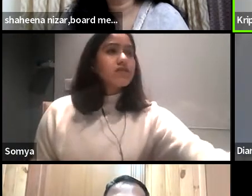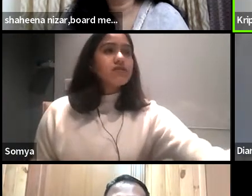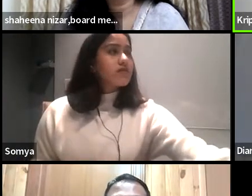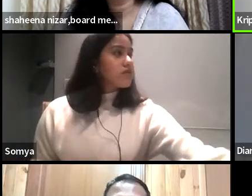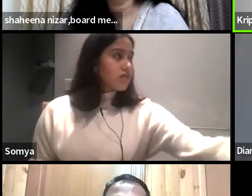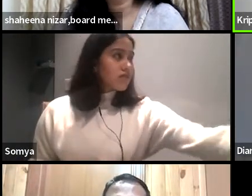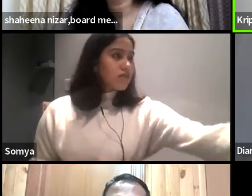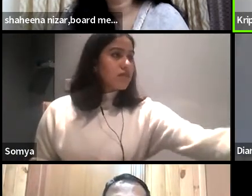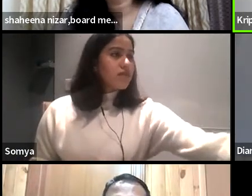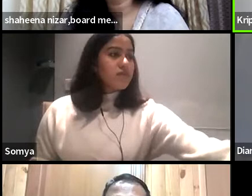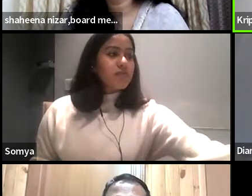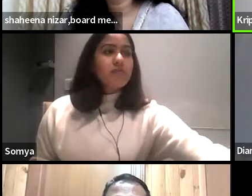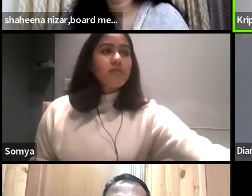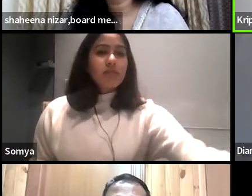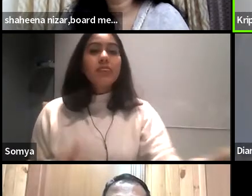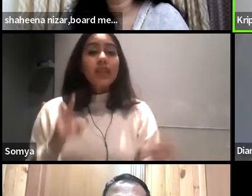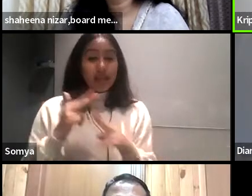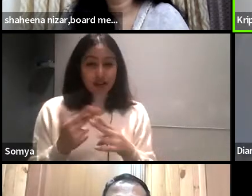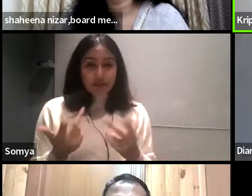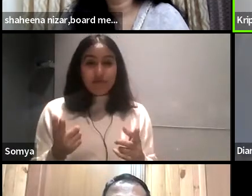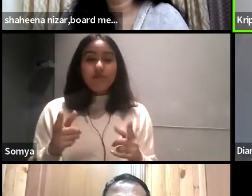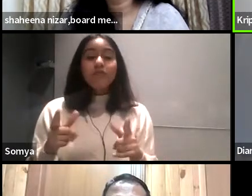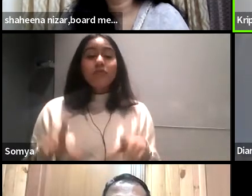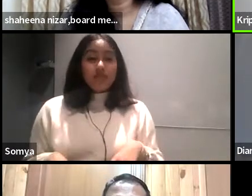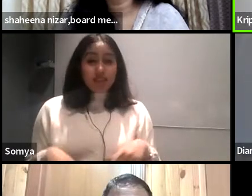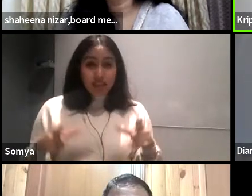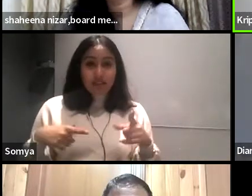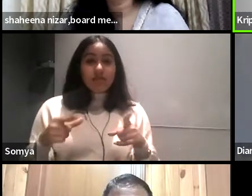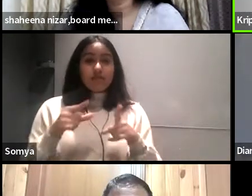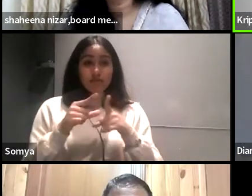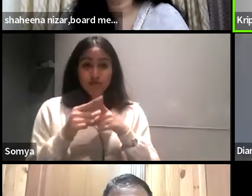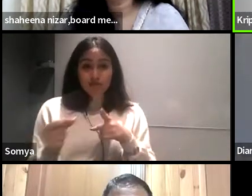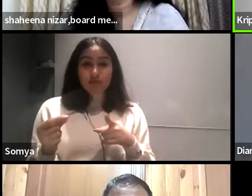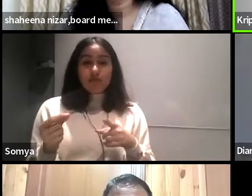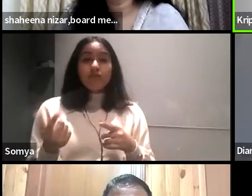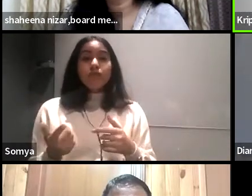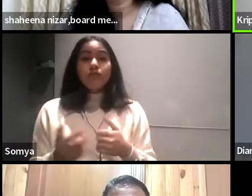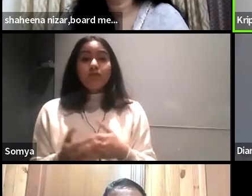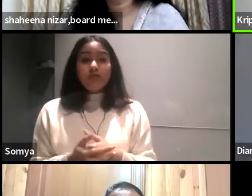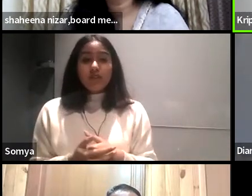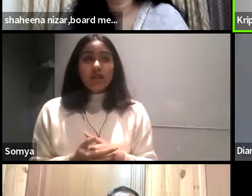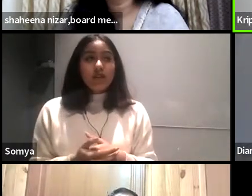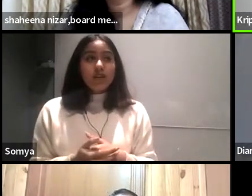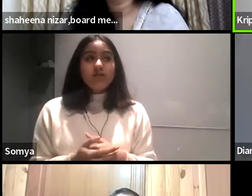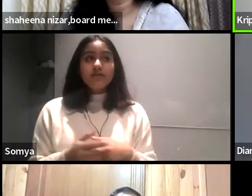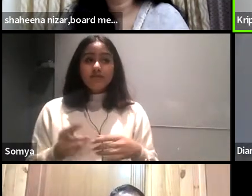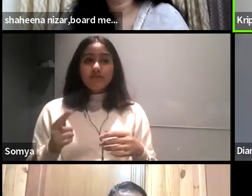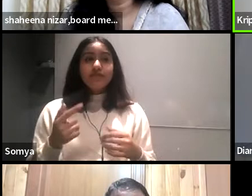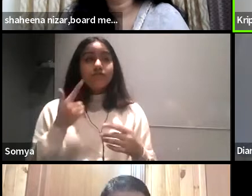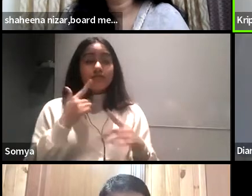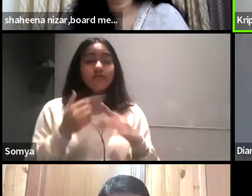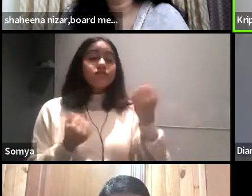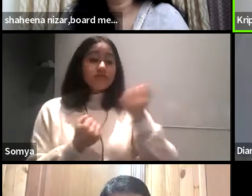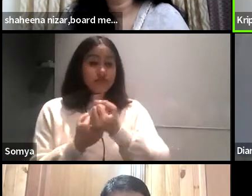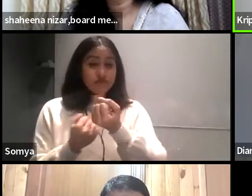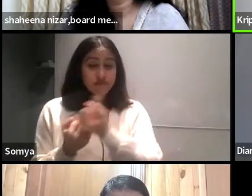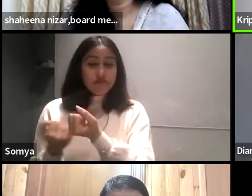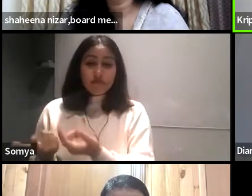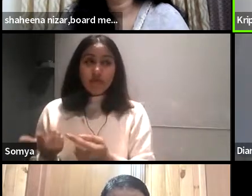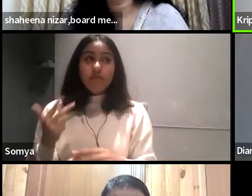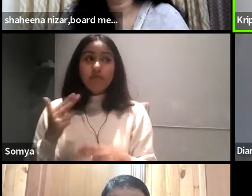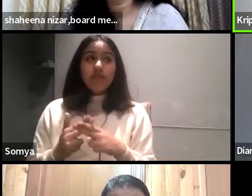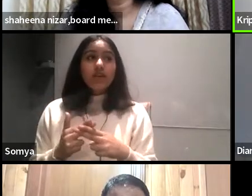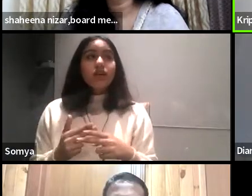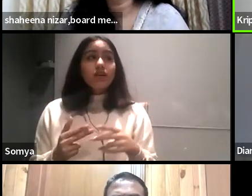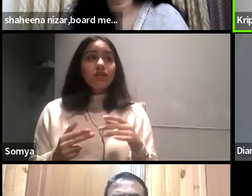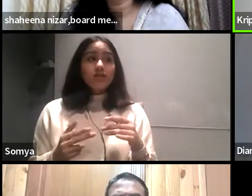Despite their disability, etc. And I think there's a lot of support out there for disabled people directly,